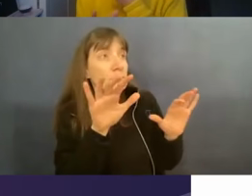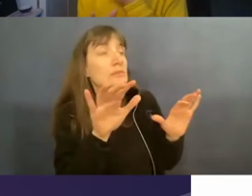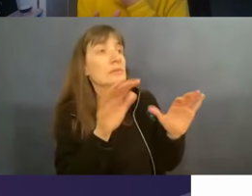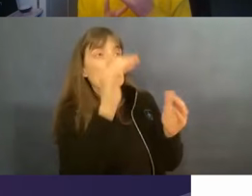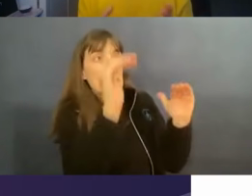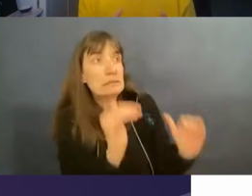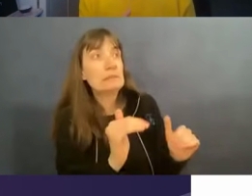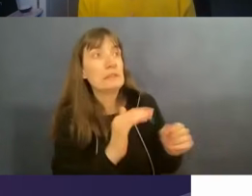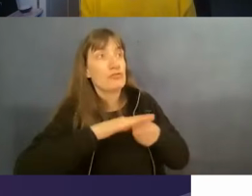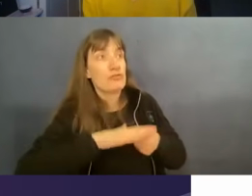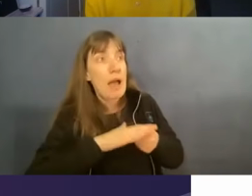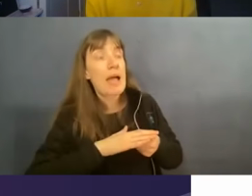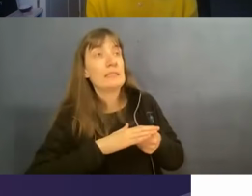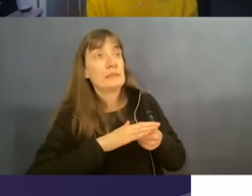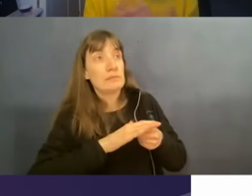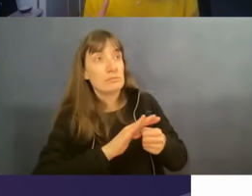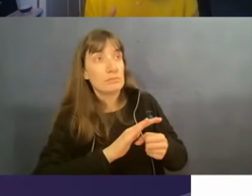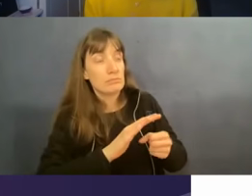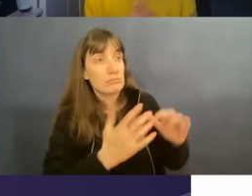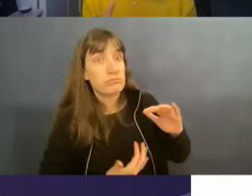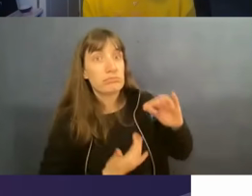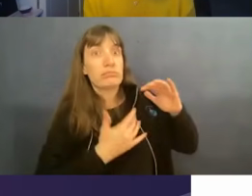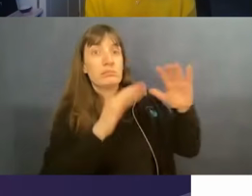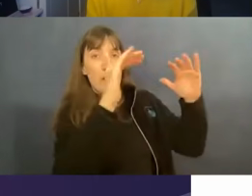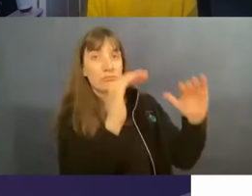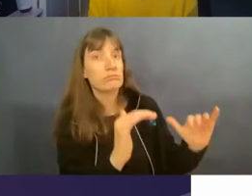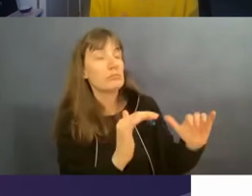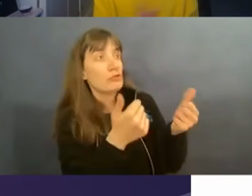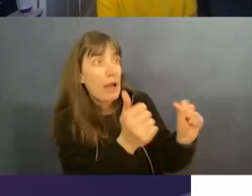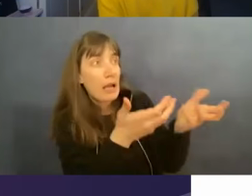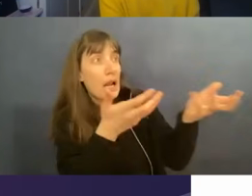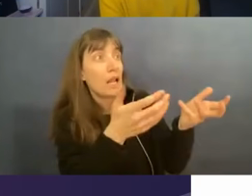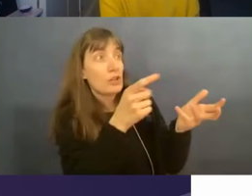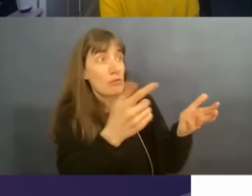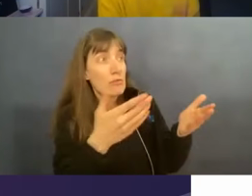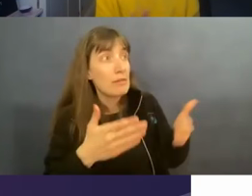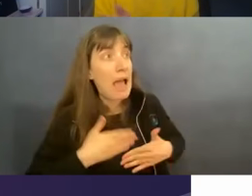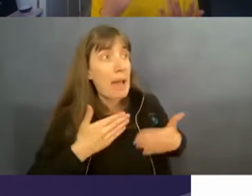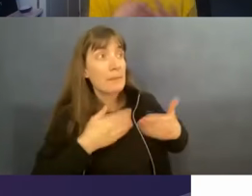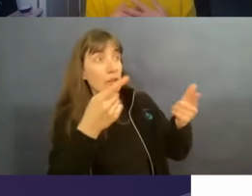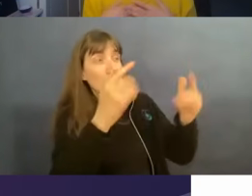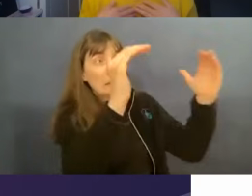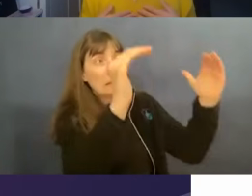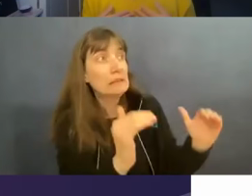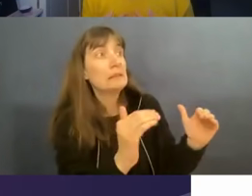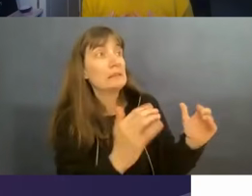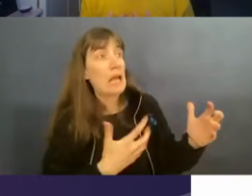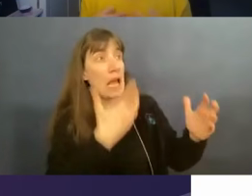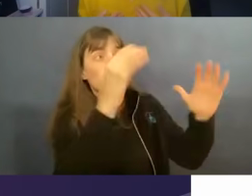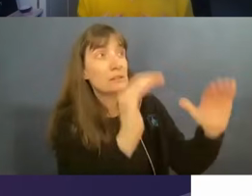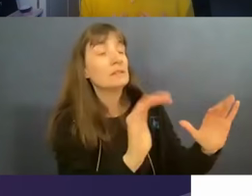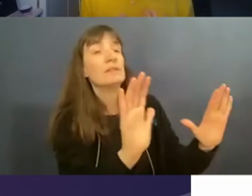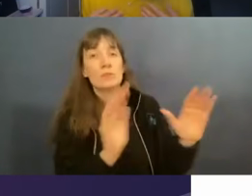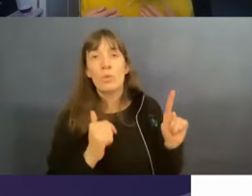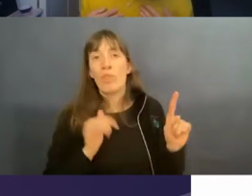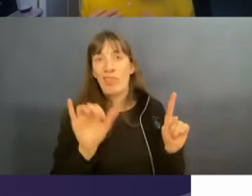other person or the other people happy or appease them, that sometimes they deny and kind of turn off their ability to